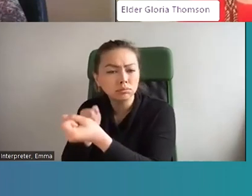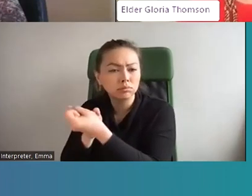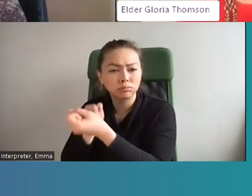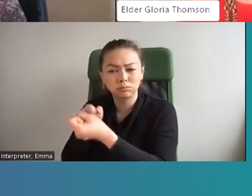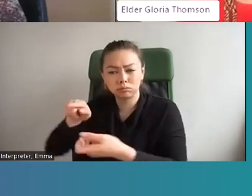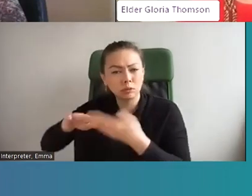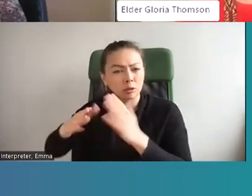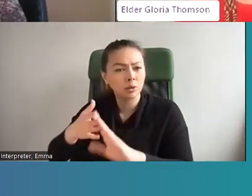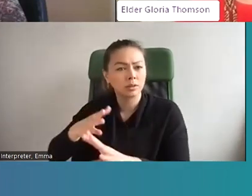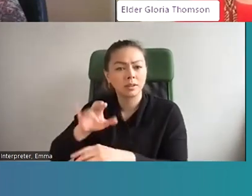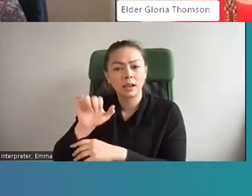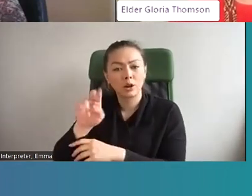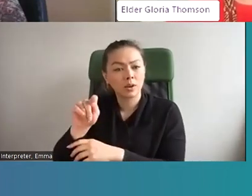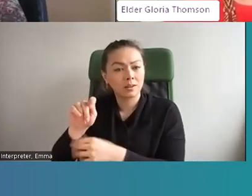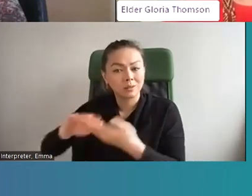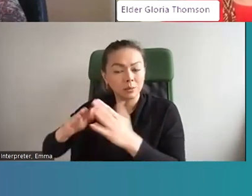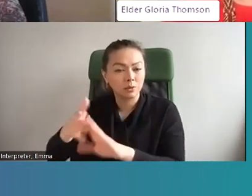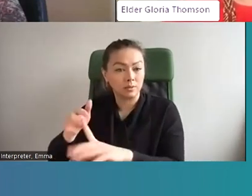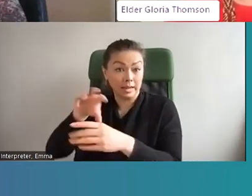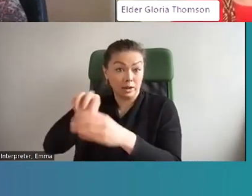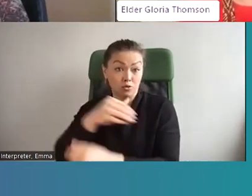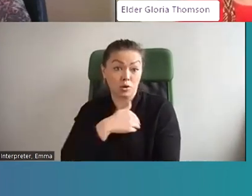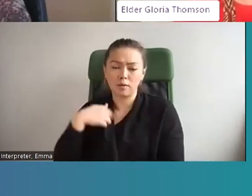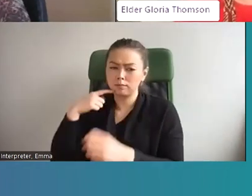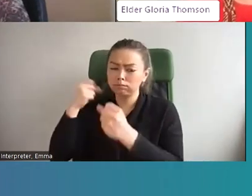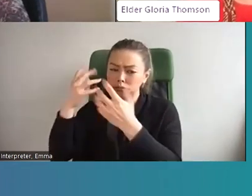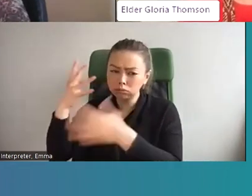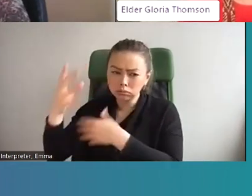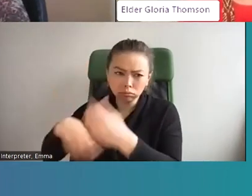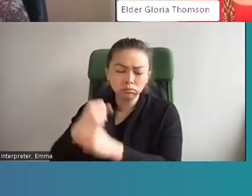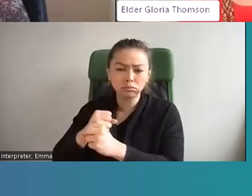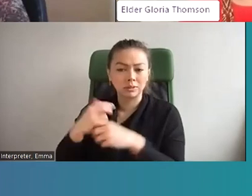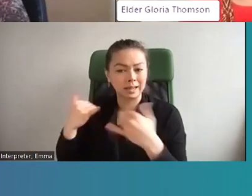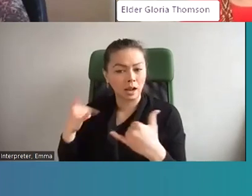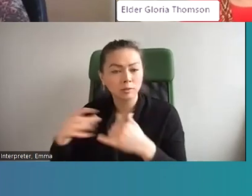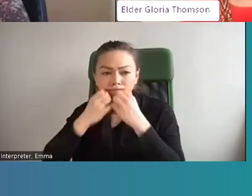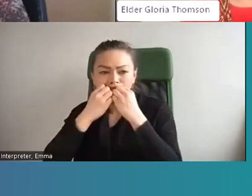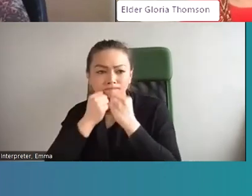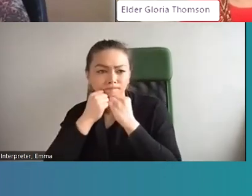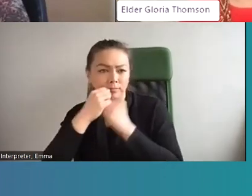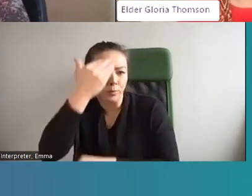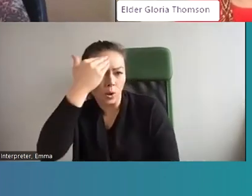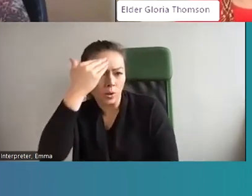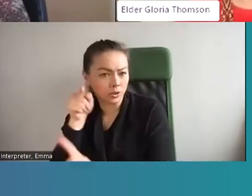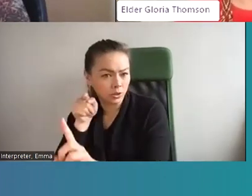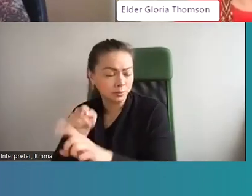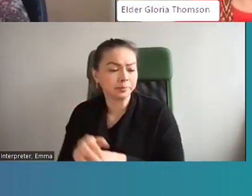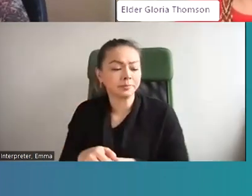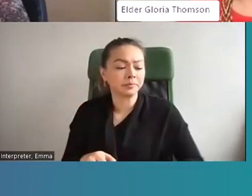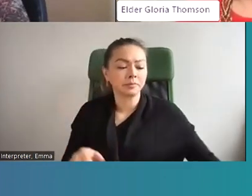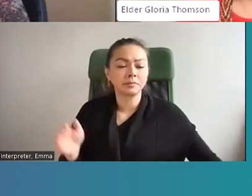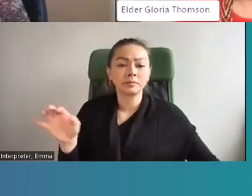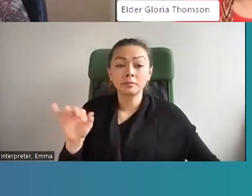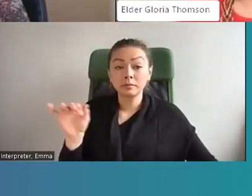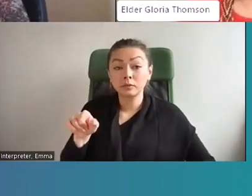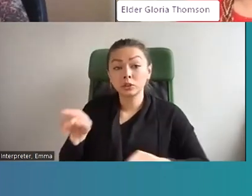to be an Inuit community knowledge keeper. Naulaq is also a co-founder of the Head Start program for children